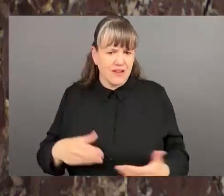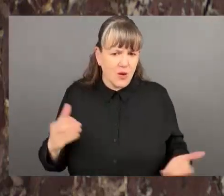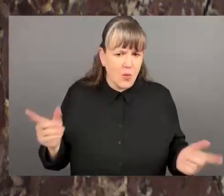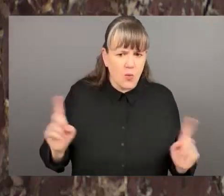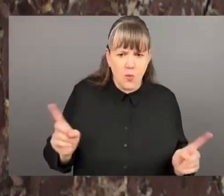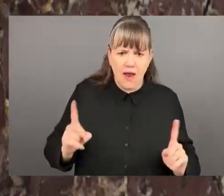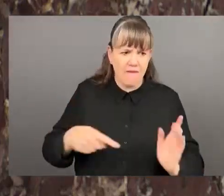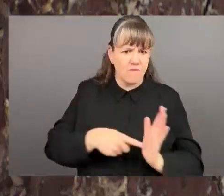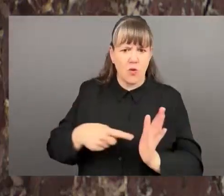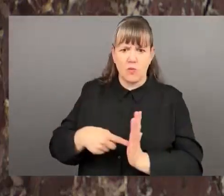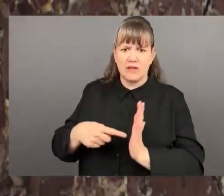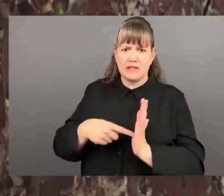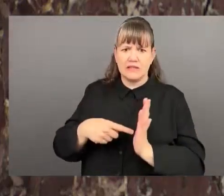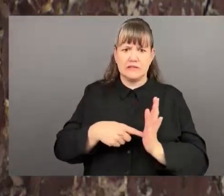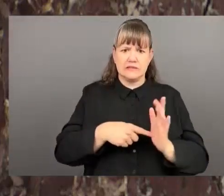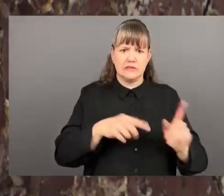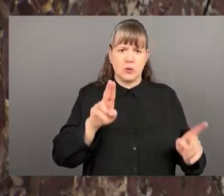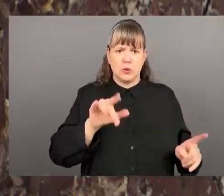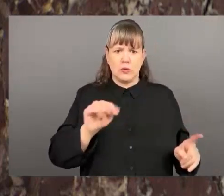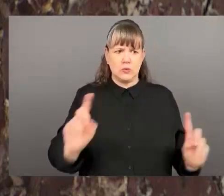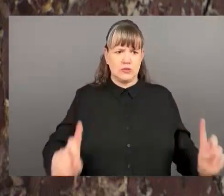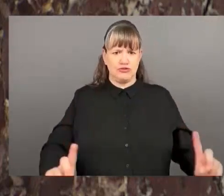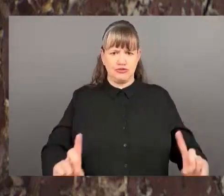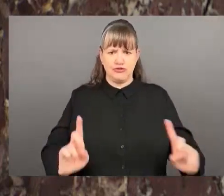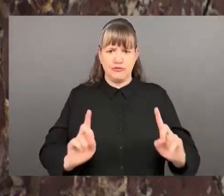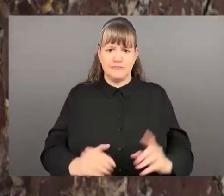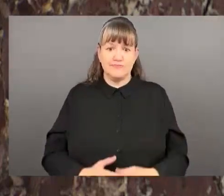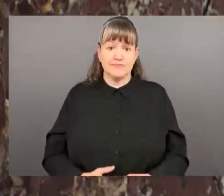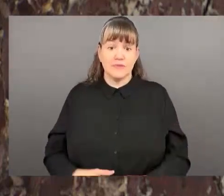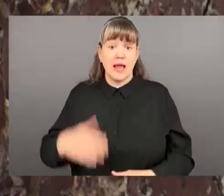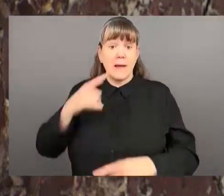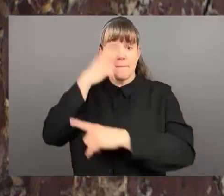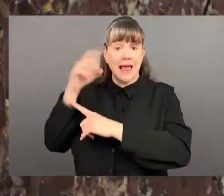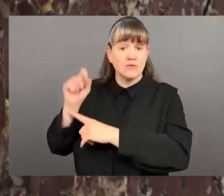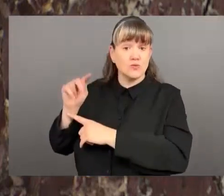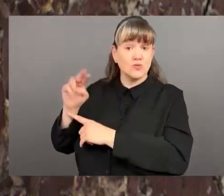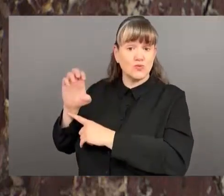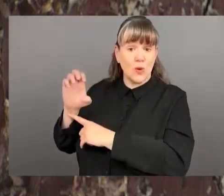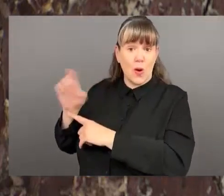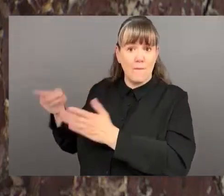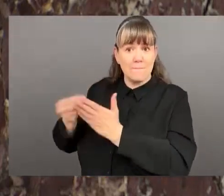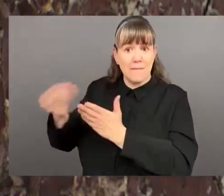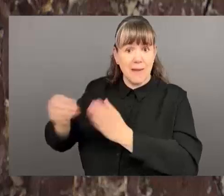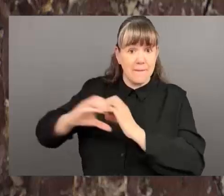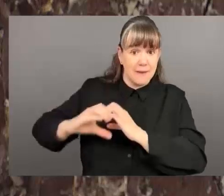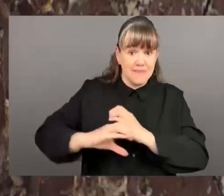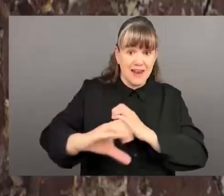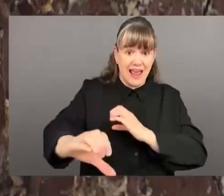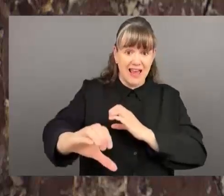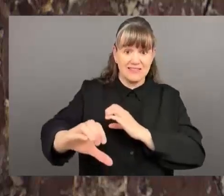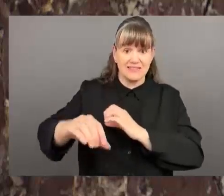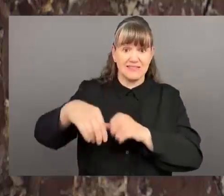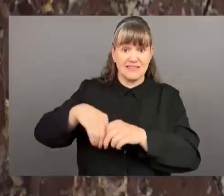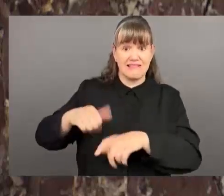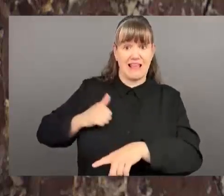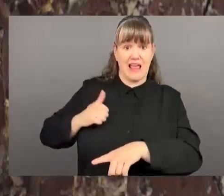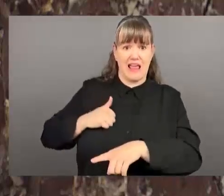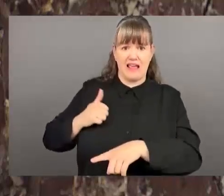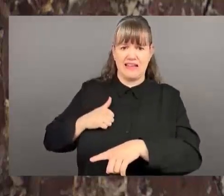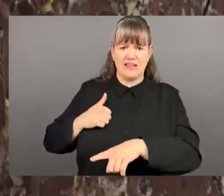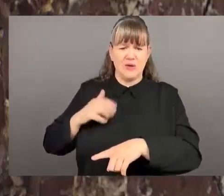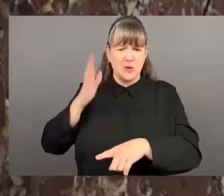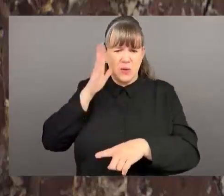Blackstone buying pipelines in Canada is bad news for the cost of energy. It also means that benefits from